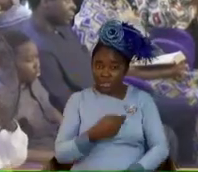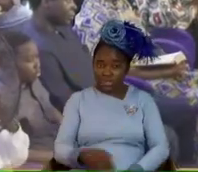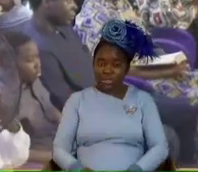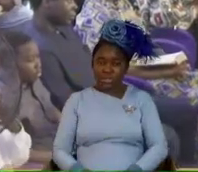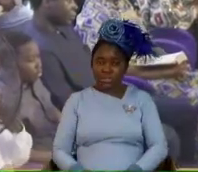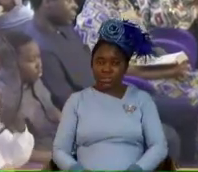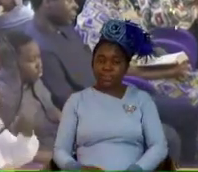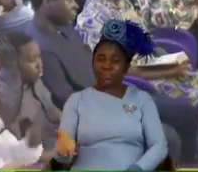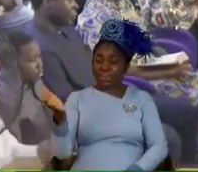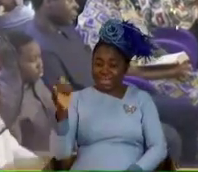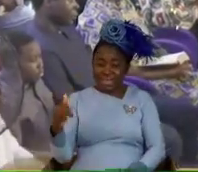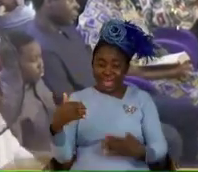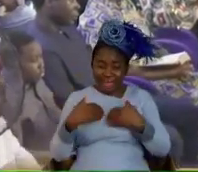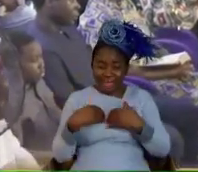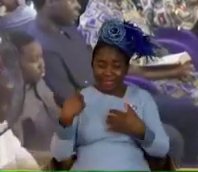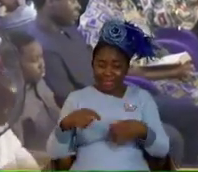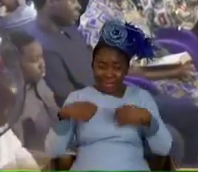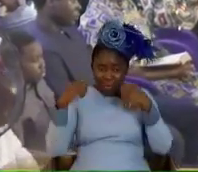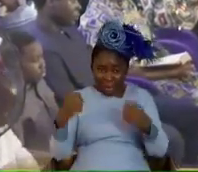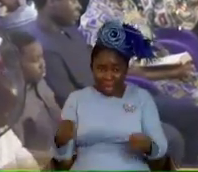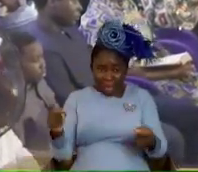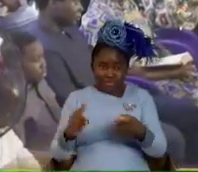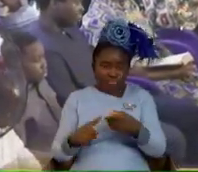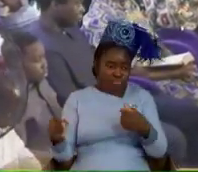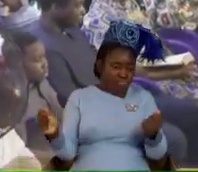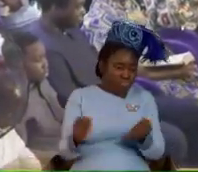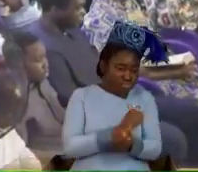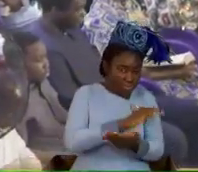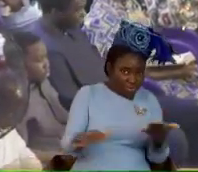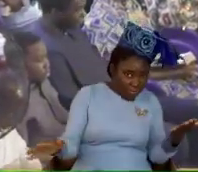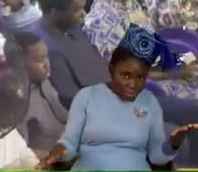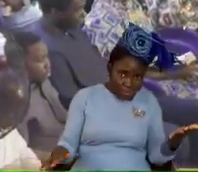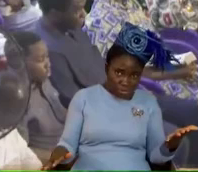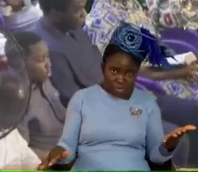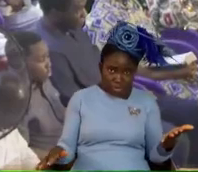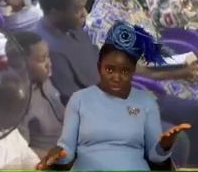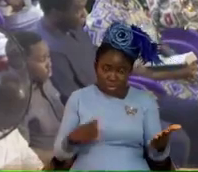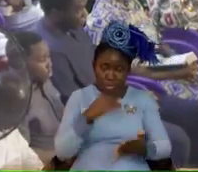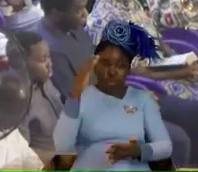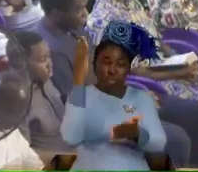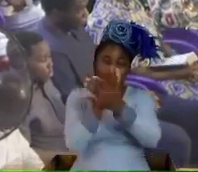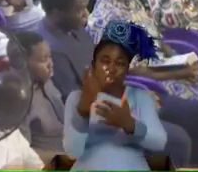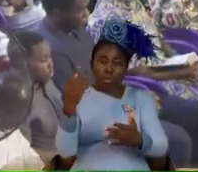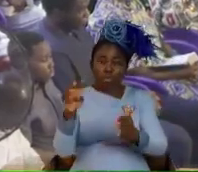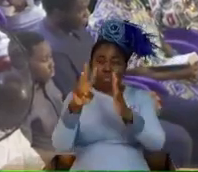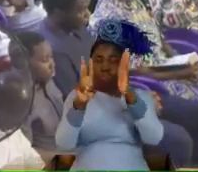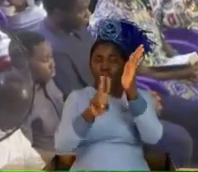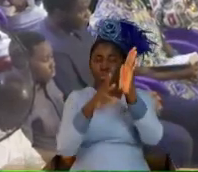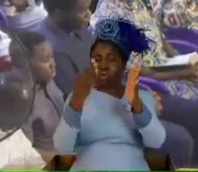power to disrupt even the will of God for your life if you are not careful.